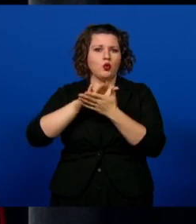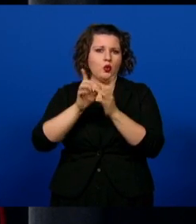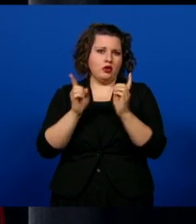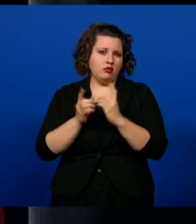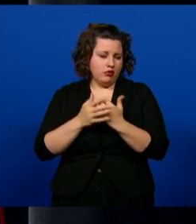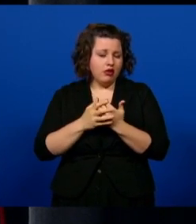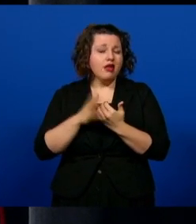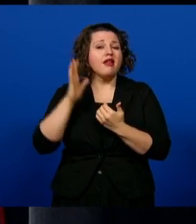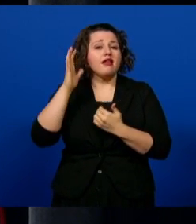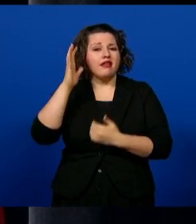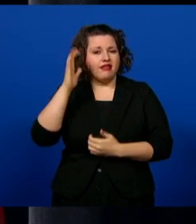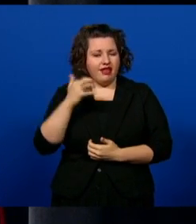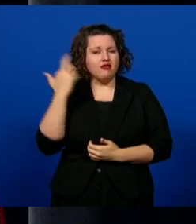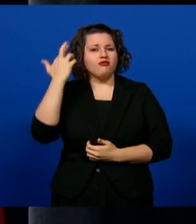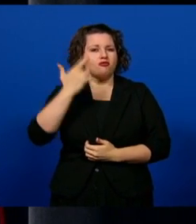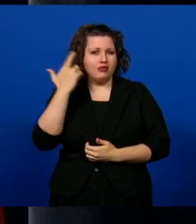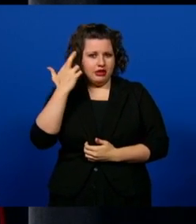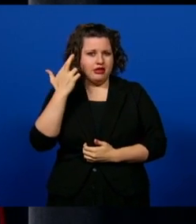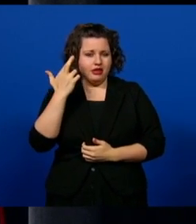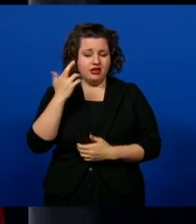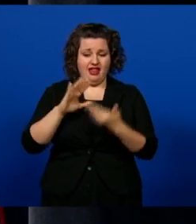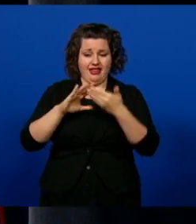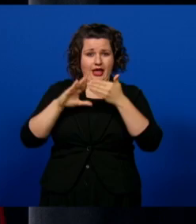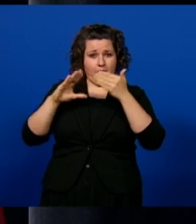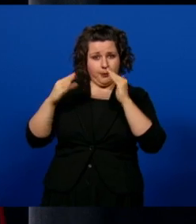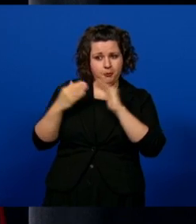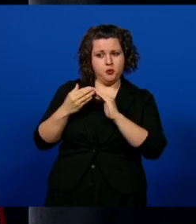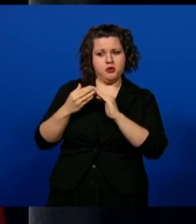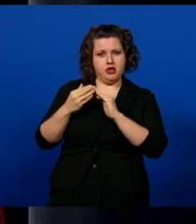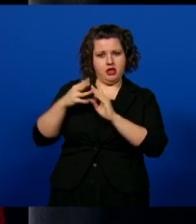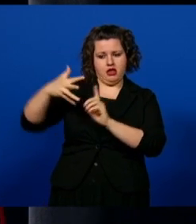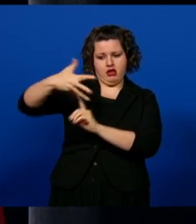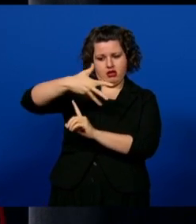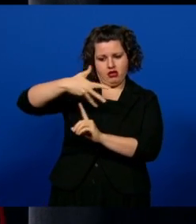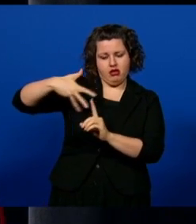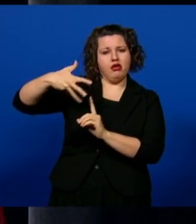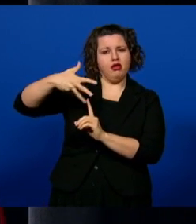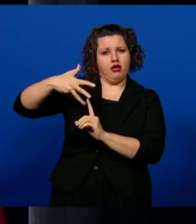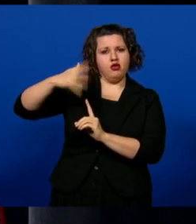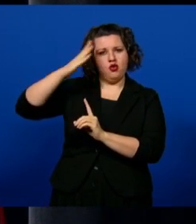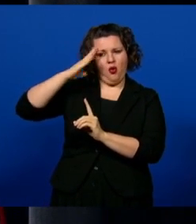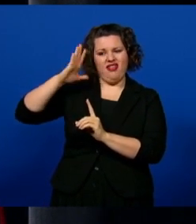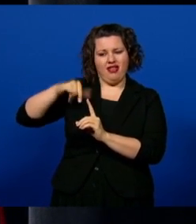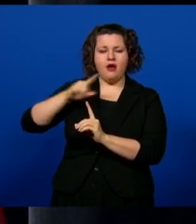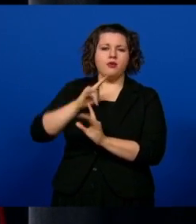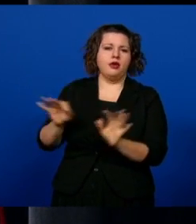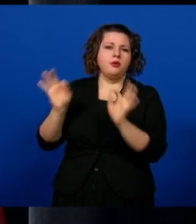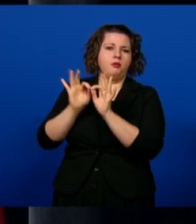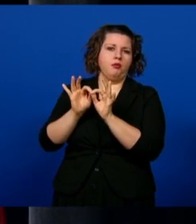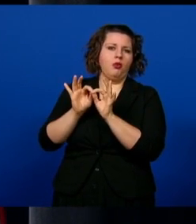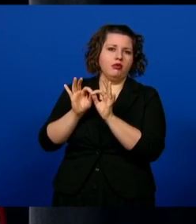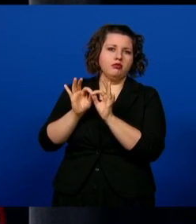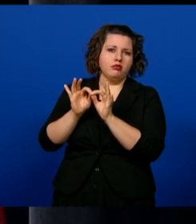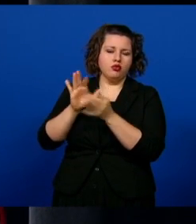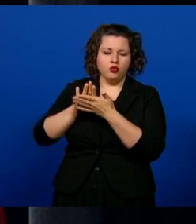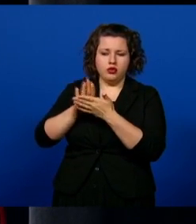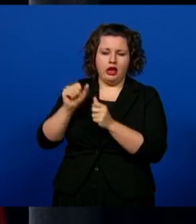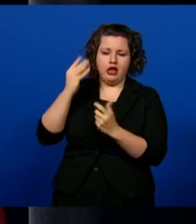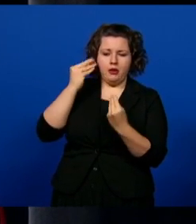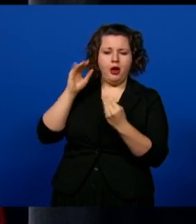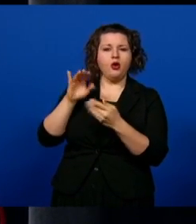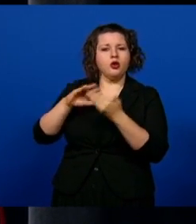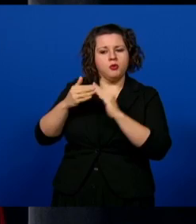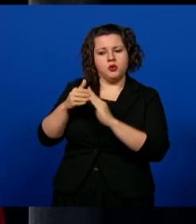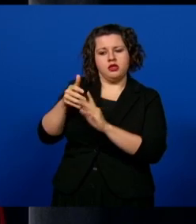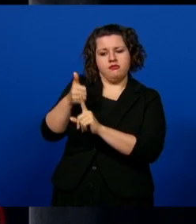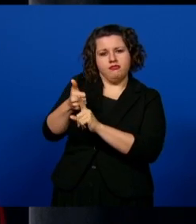which is why the community context will be so important for schools to consider.